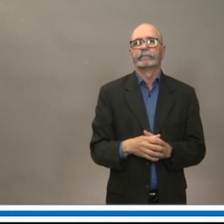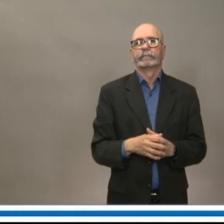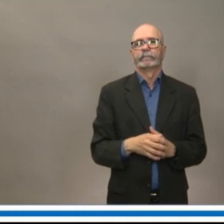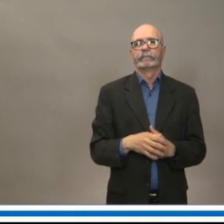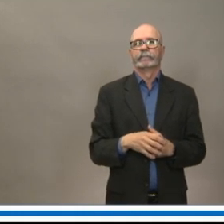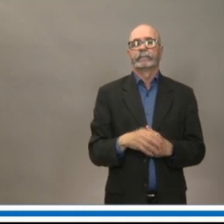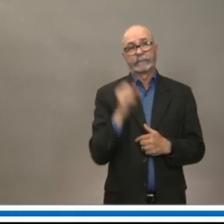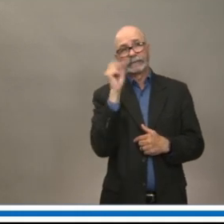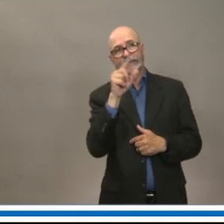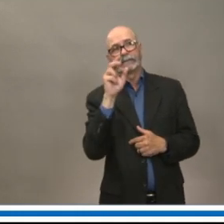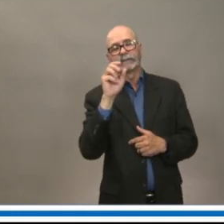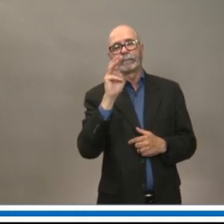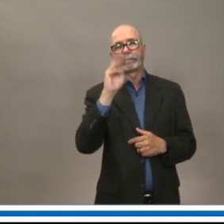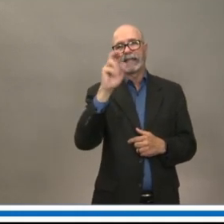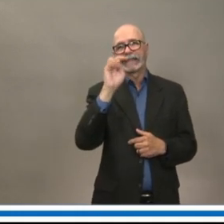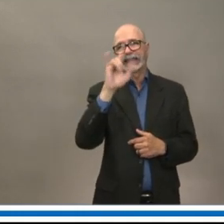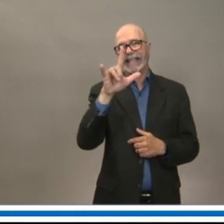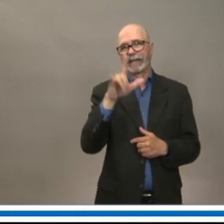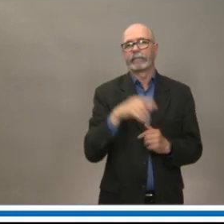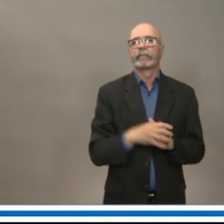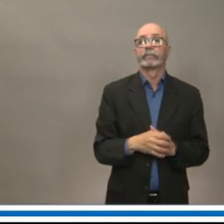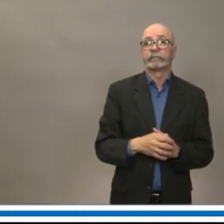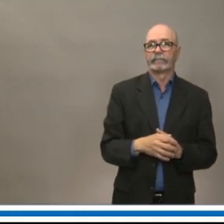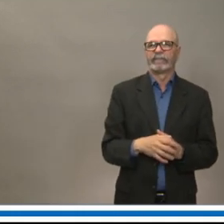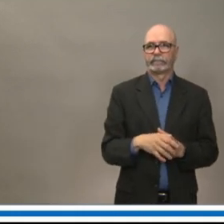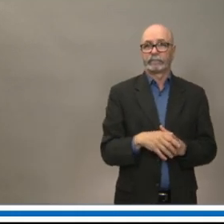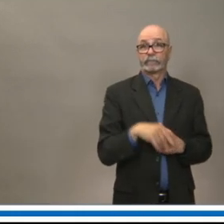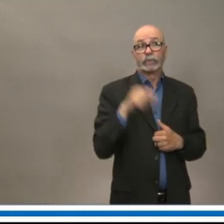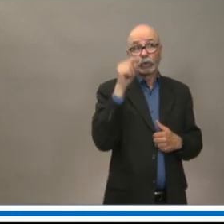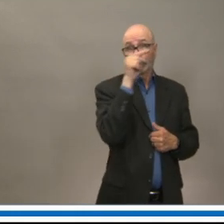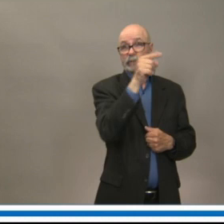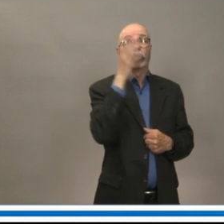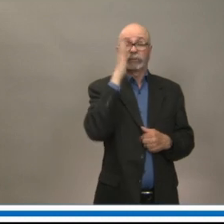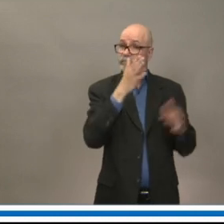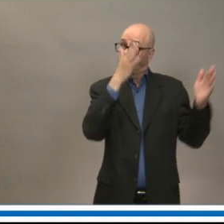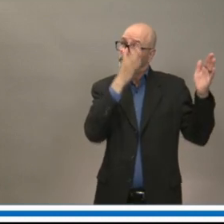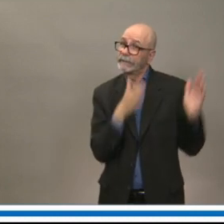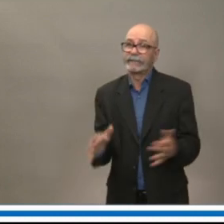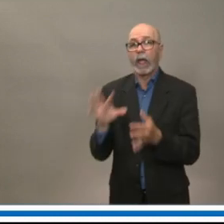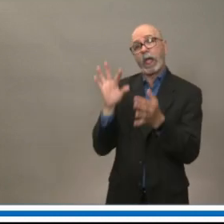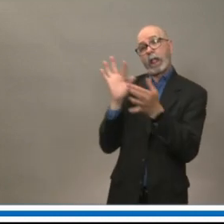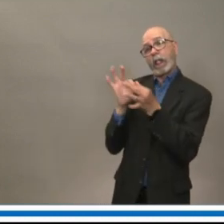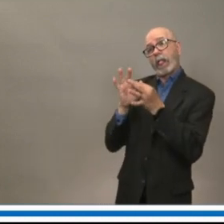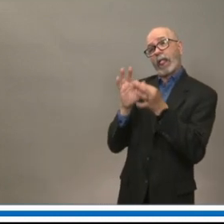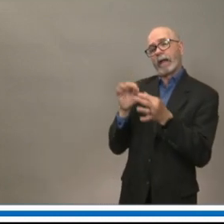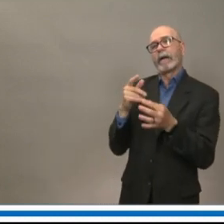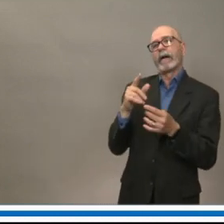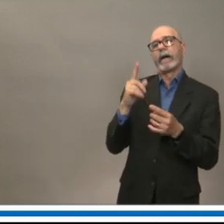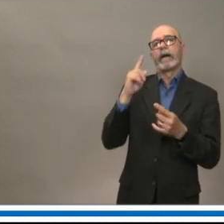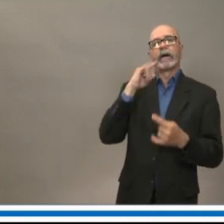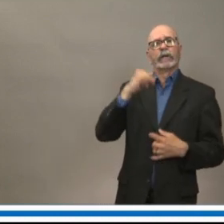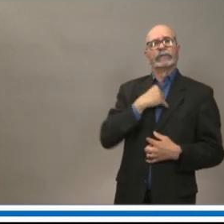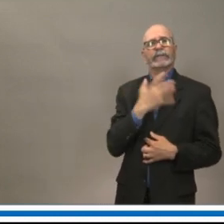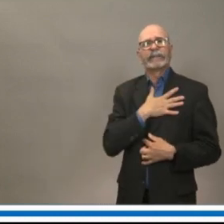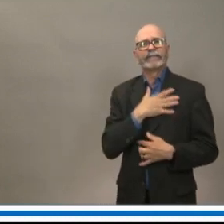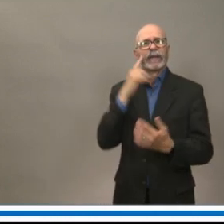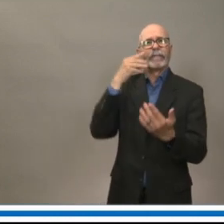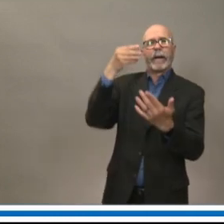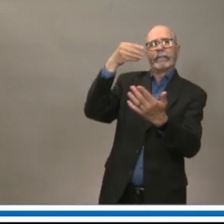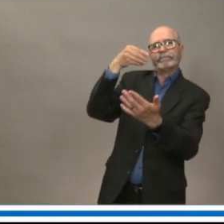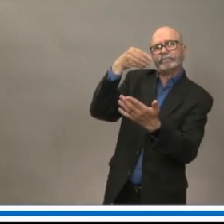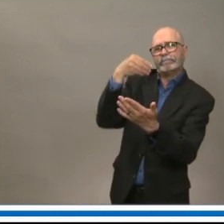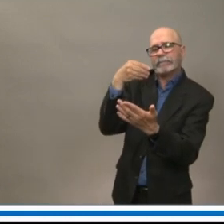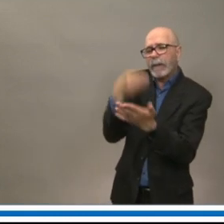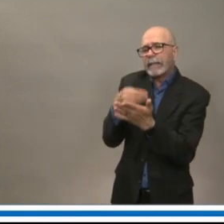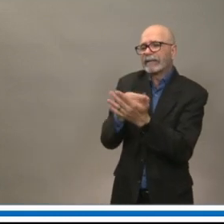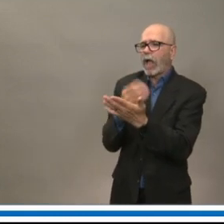Prime Minister tomorrow about reopening the economy. I understand that's a ways off, but how do you envision that happening, and what sectors do you see getting